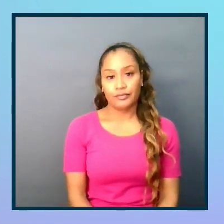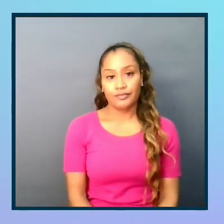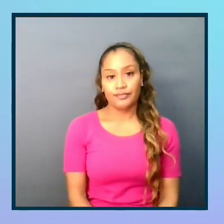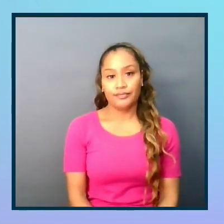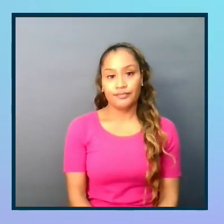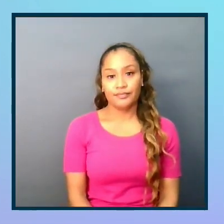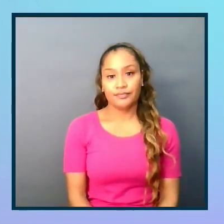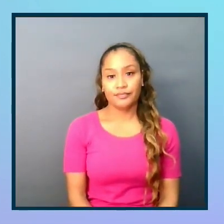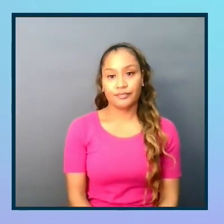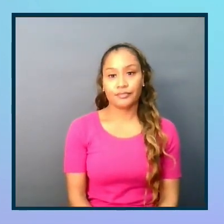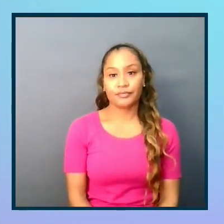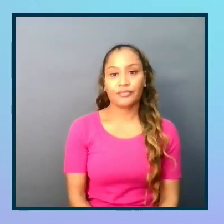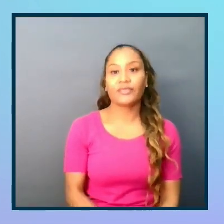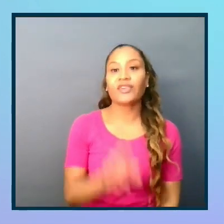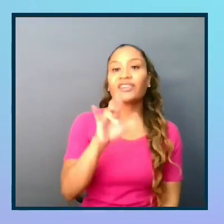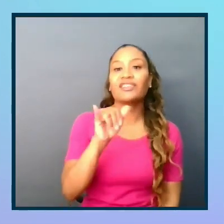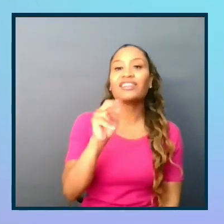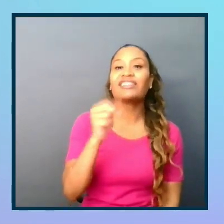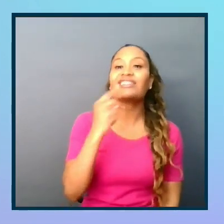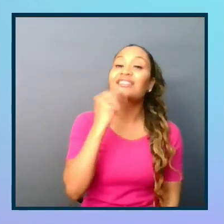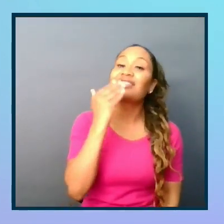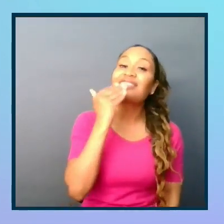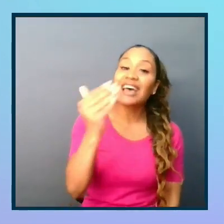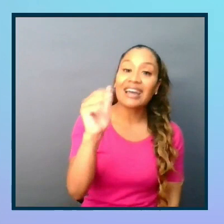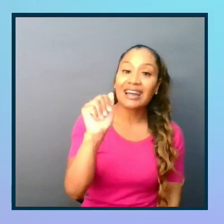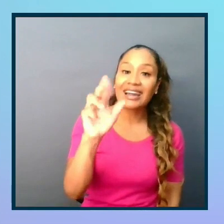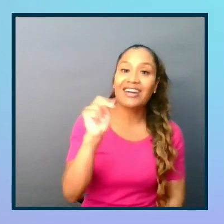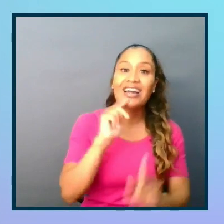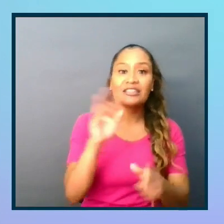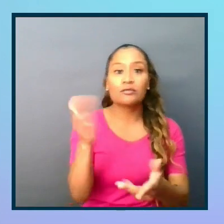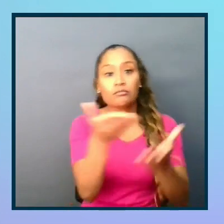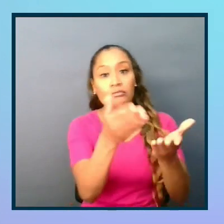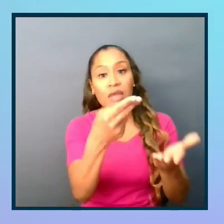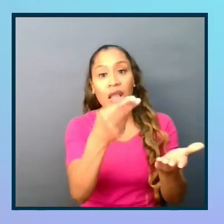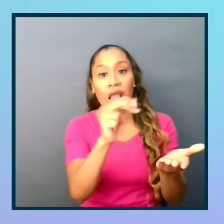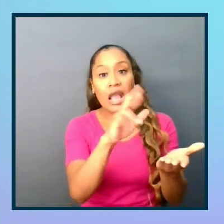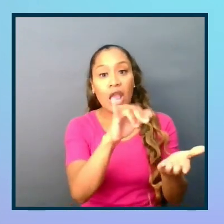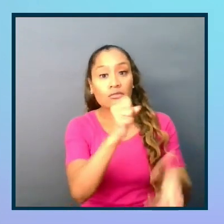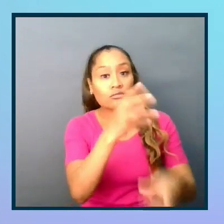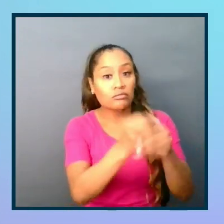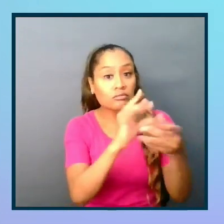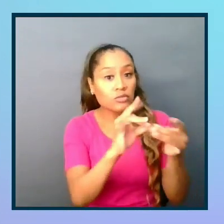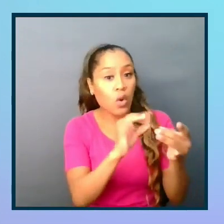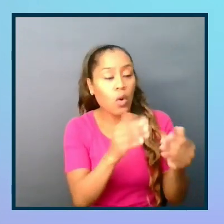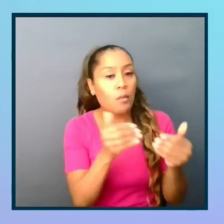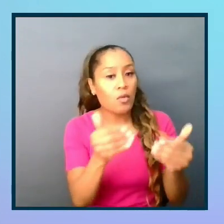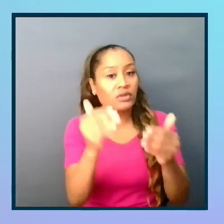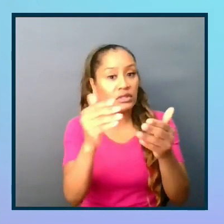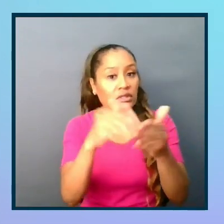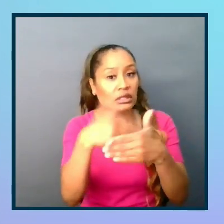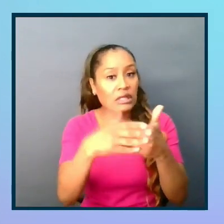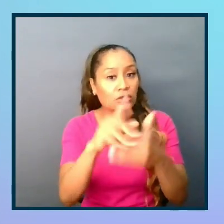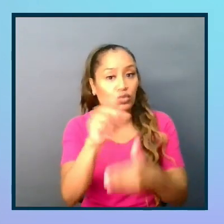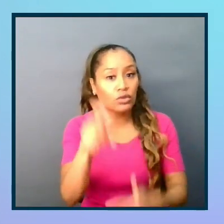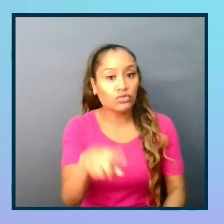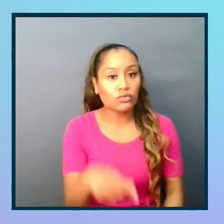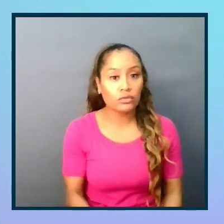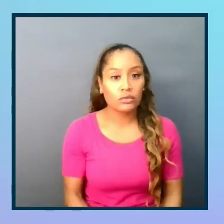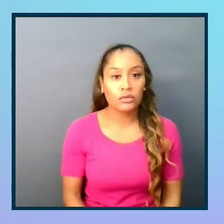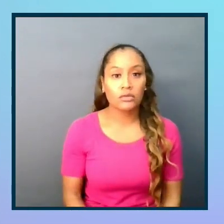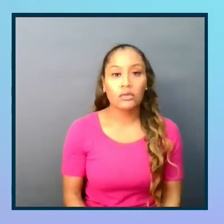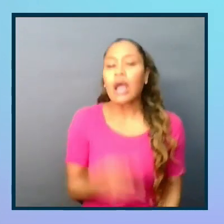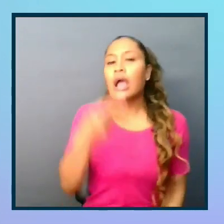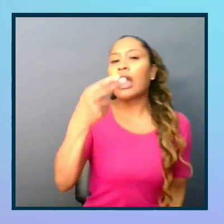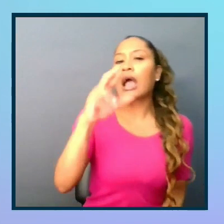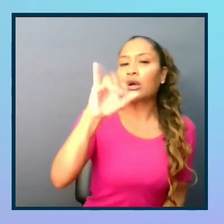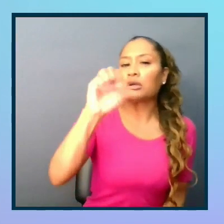Thanks, Aaron. I don't know, Harris, if you want to chime in, or should I move on to the next one? I'll do a quick little